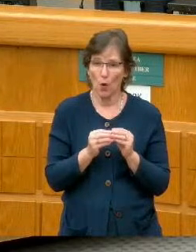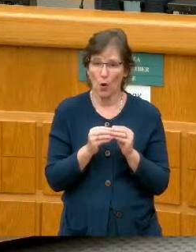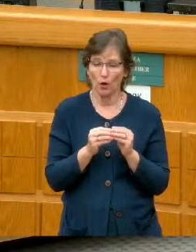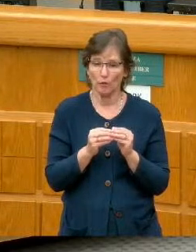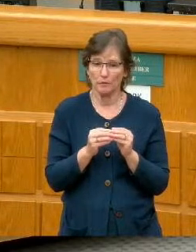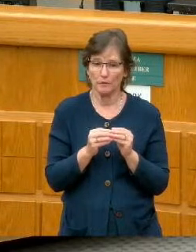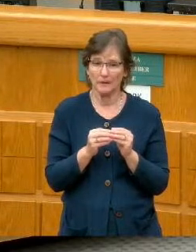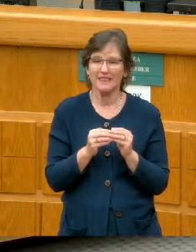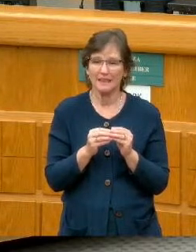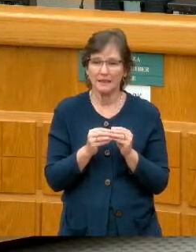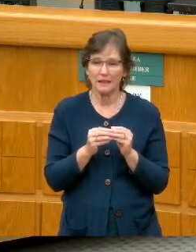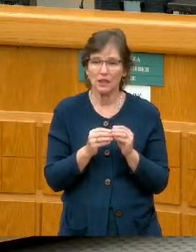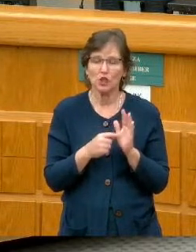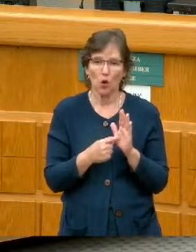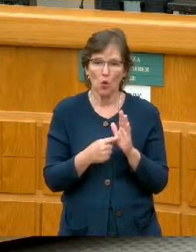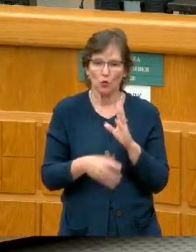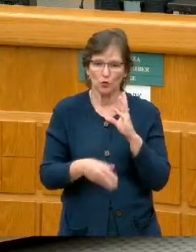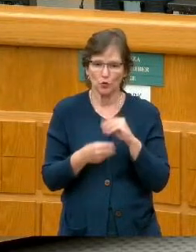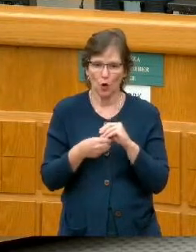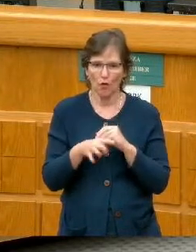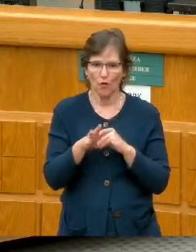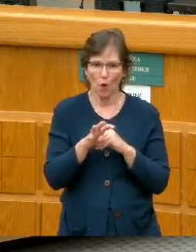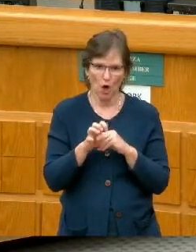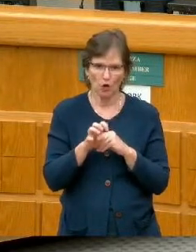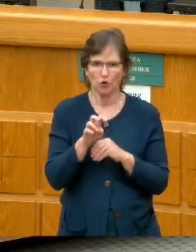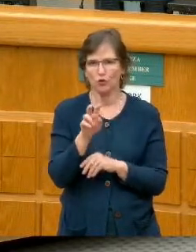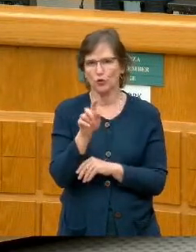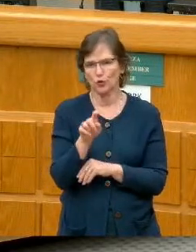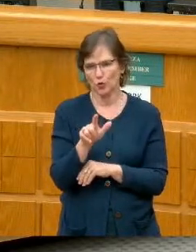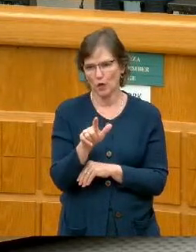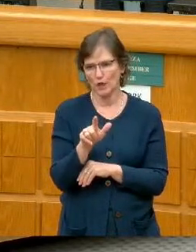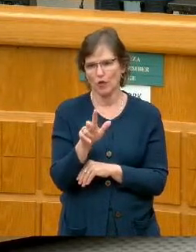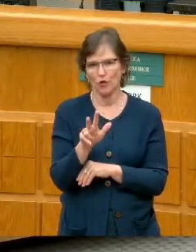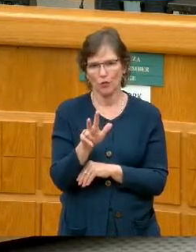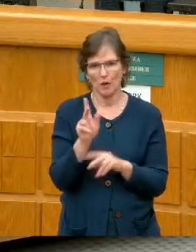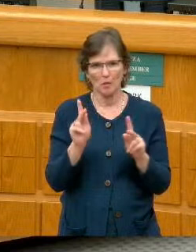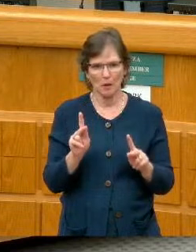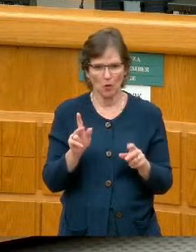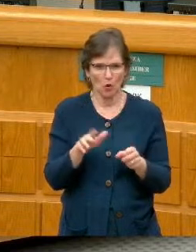up to 423 total in Nueces County.